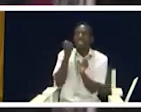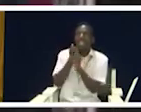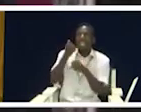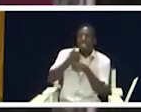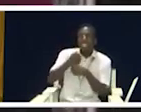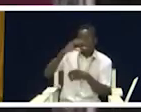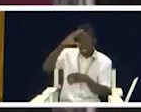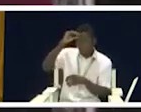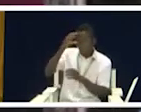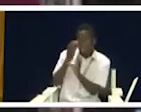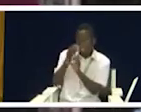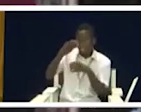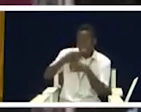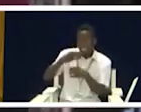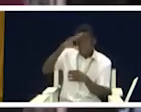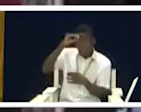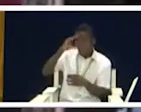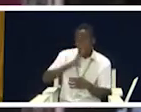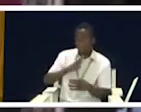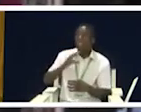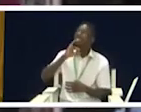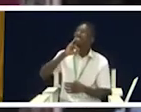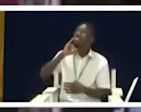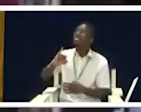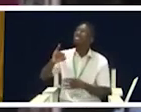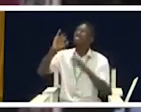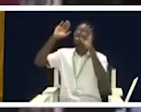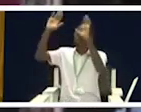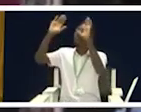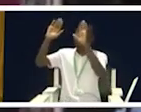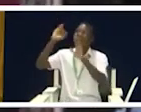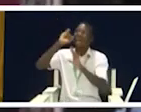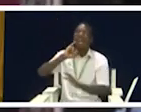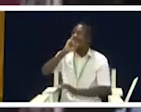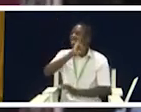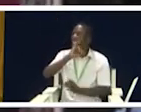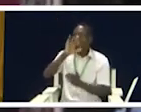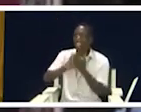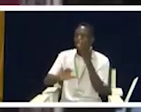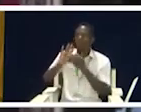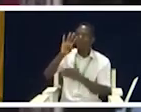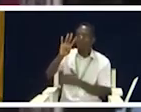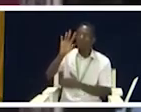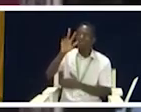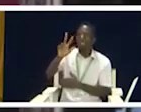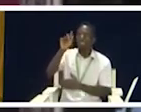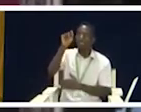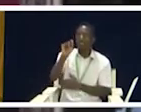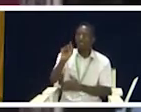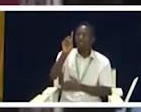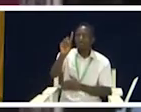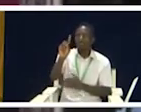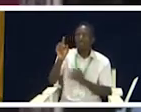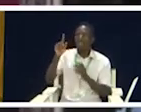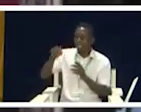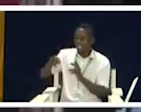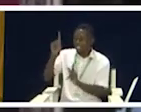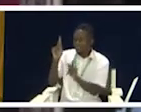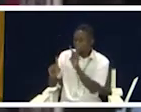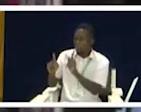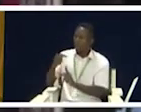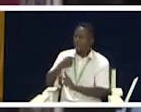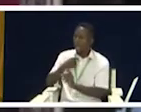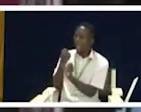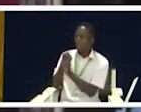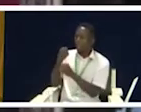wonder. Isaiah 43 verse 21. Isaiah 43 verse 21. These people have I made for myself. They shall